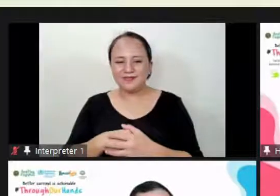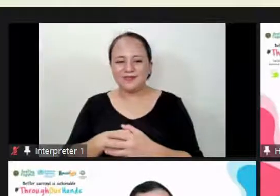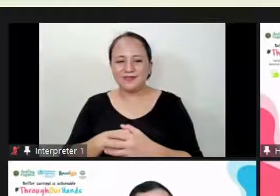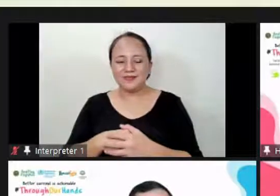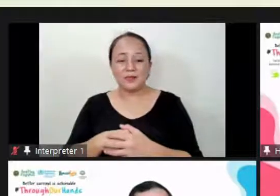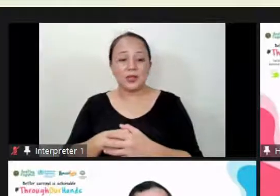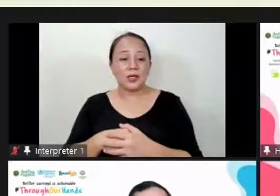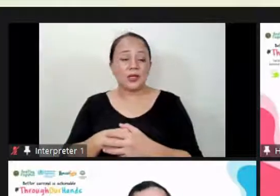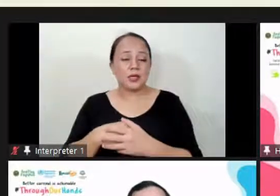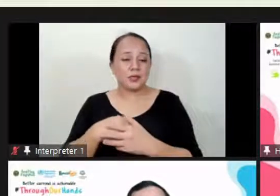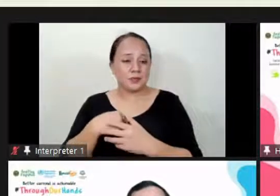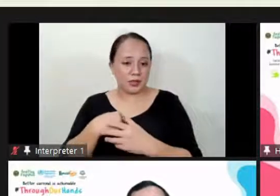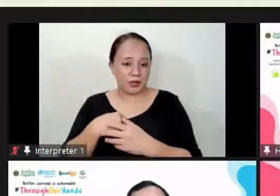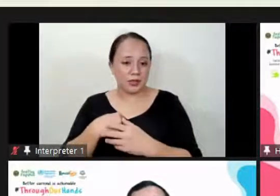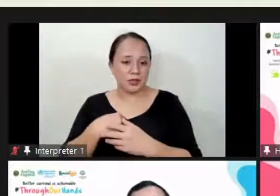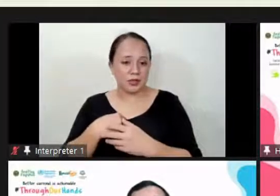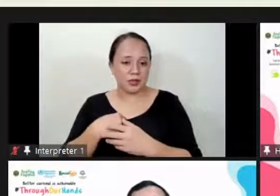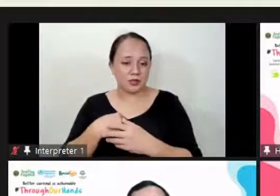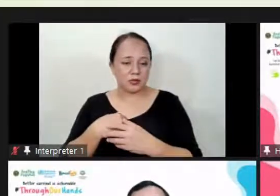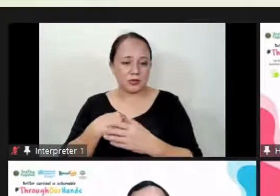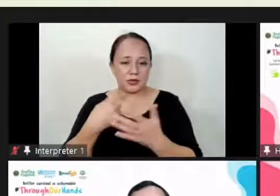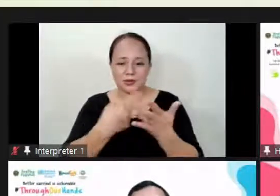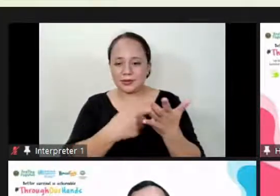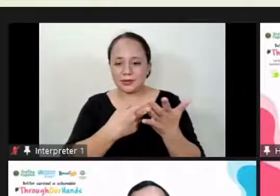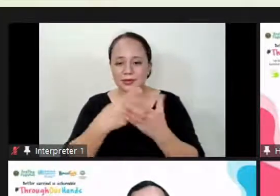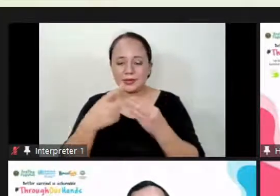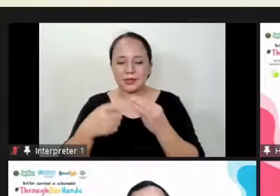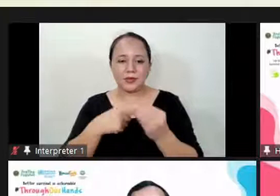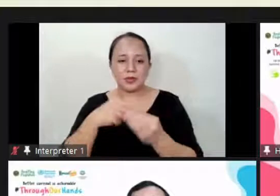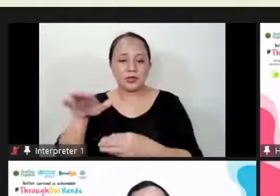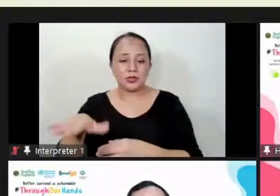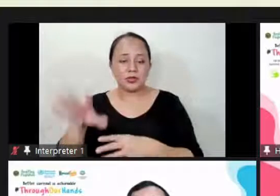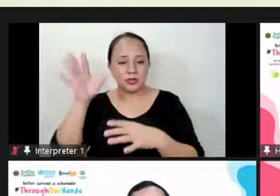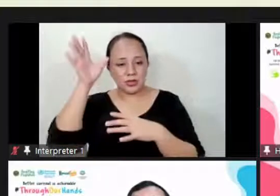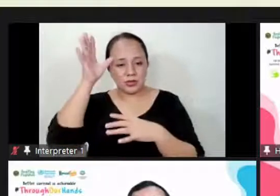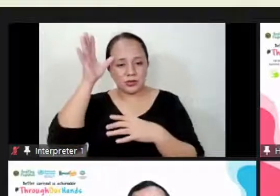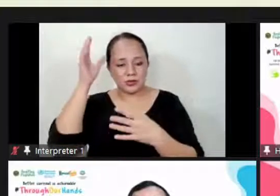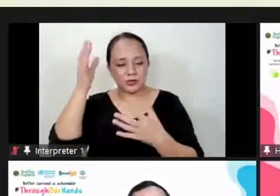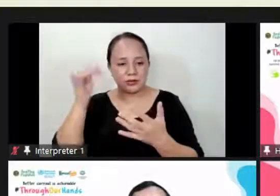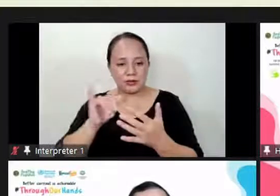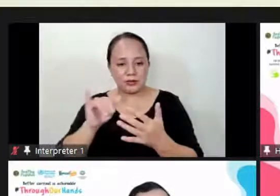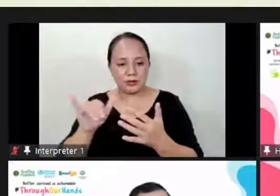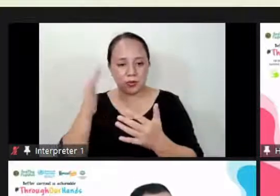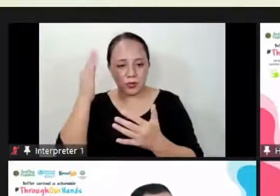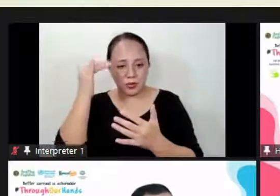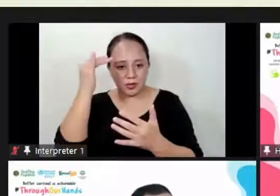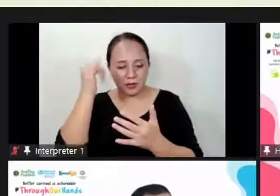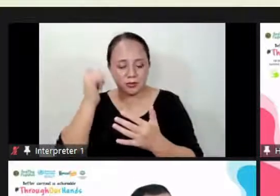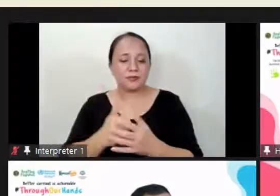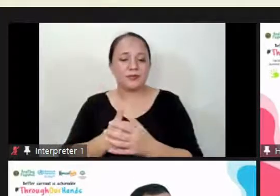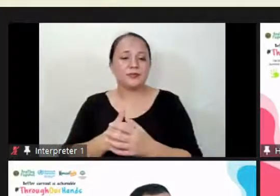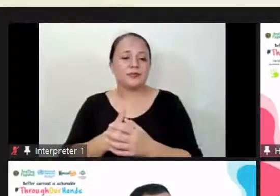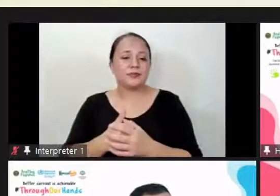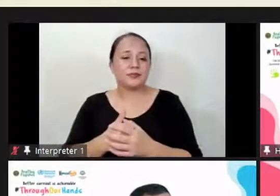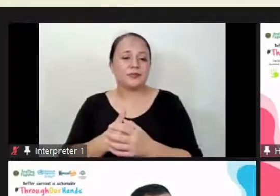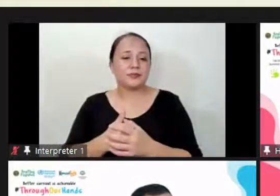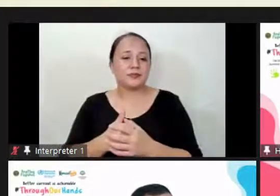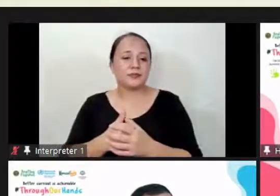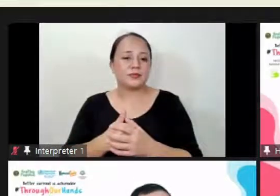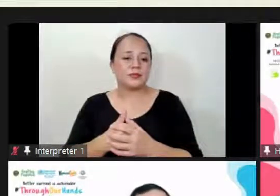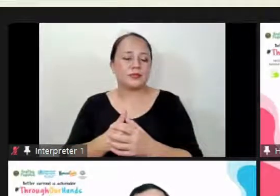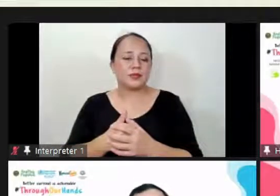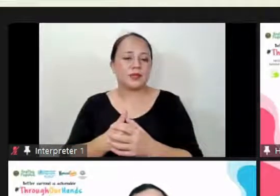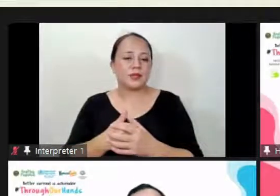I want to talk about childhood cancer also because more